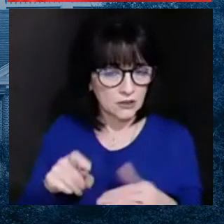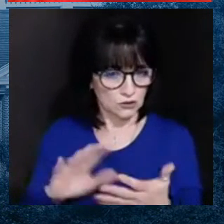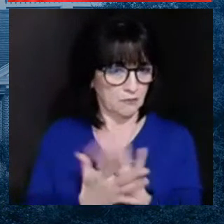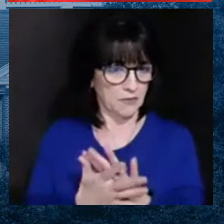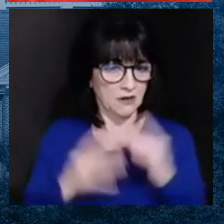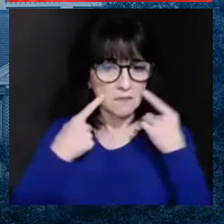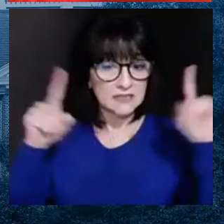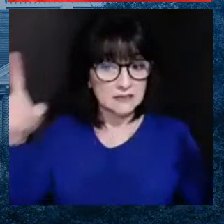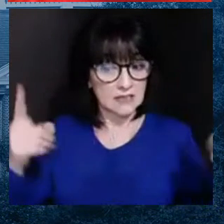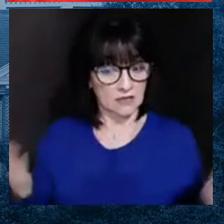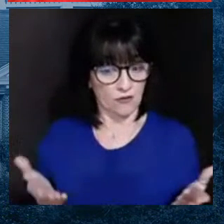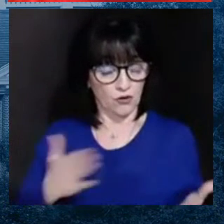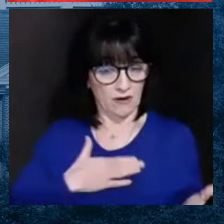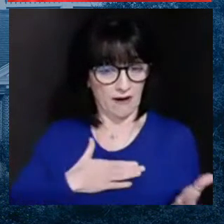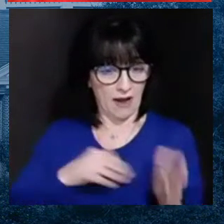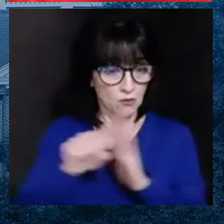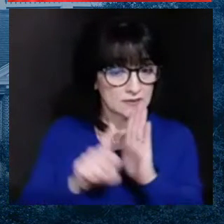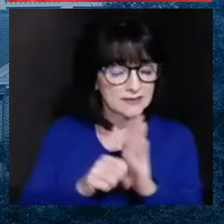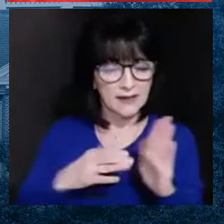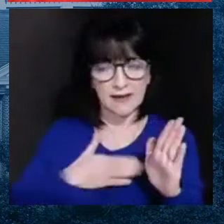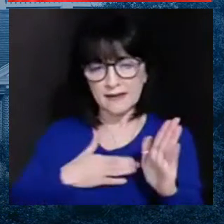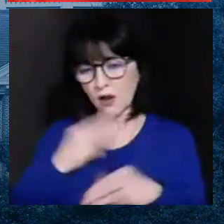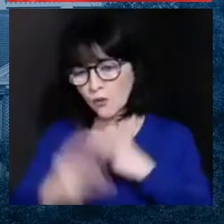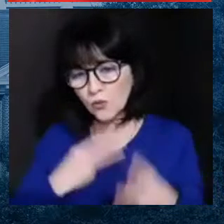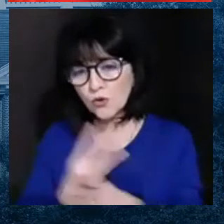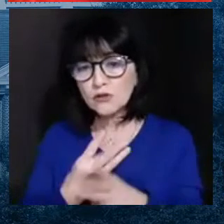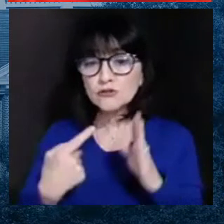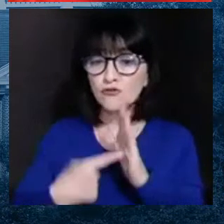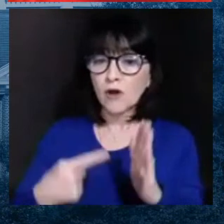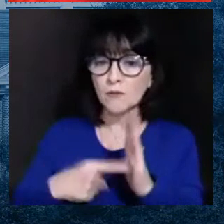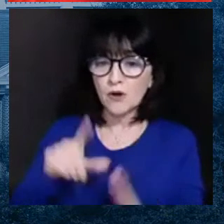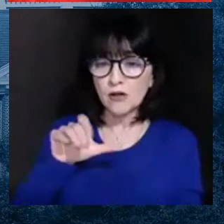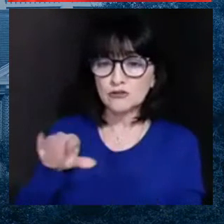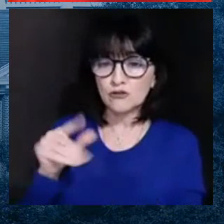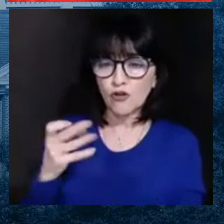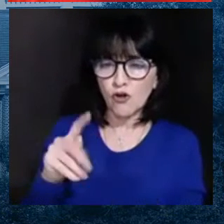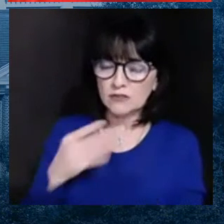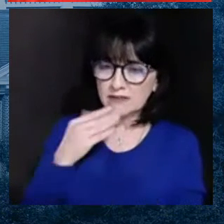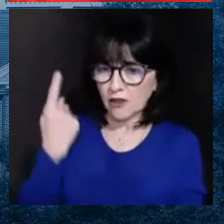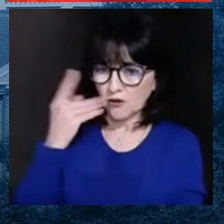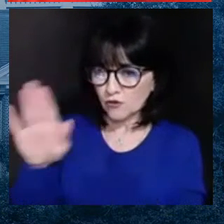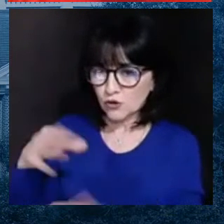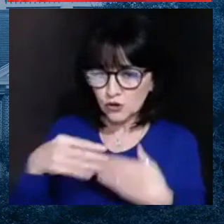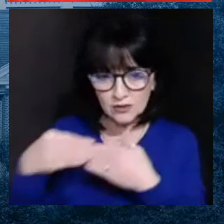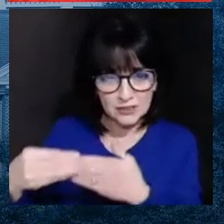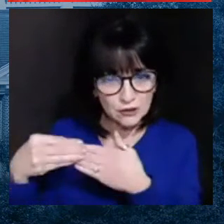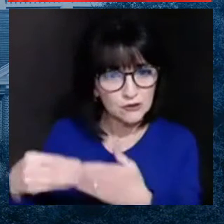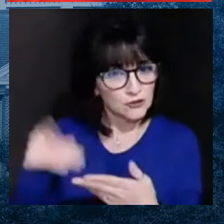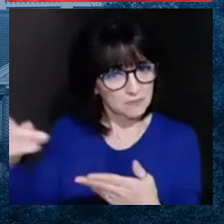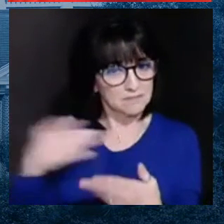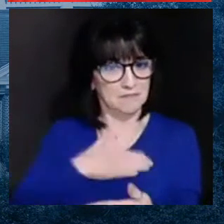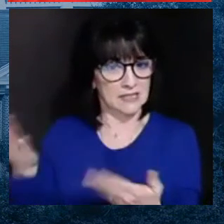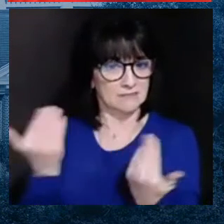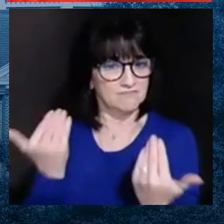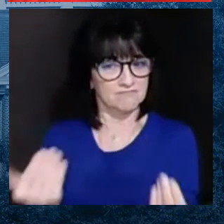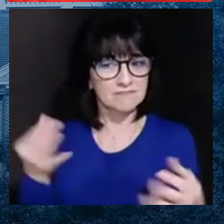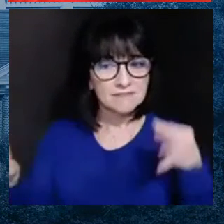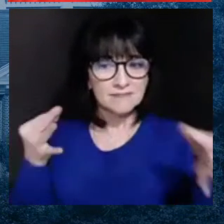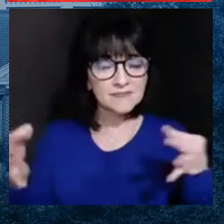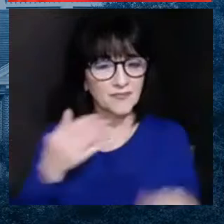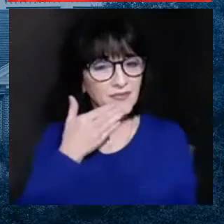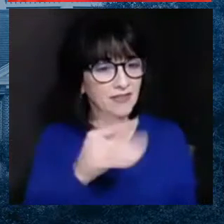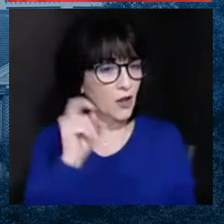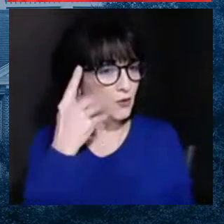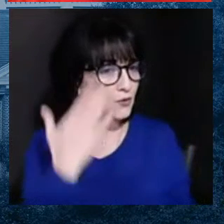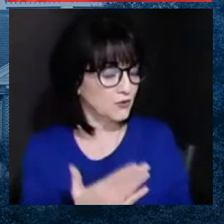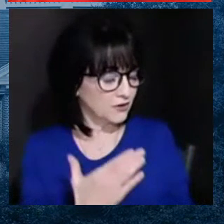our state and in our world. So Representative Longhurst, again, thank you for your leadership. Take it away. Thank you, Governor, and I truly